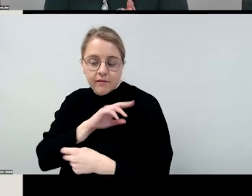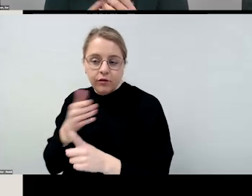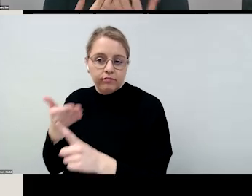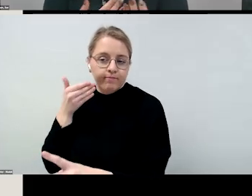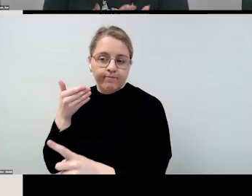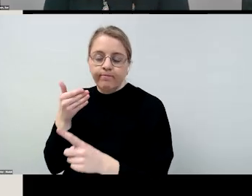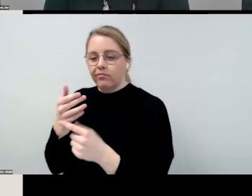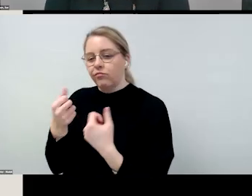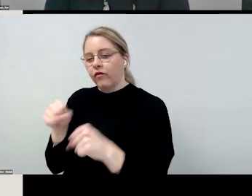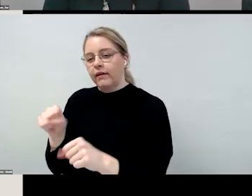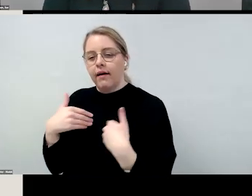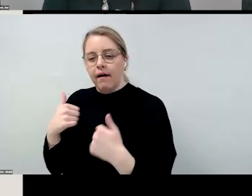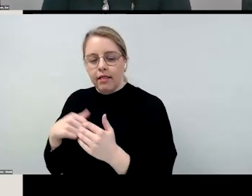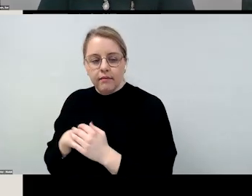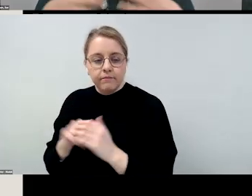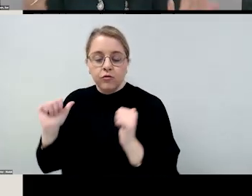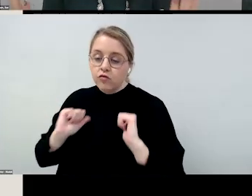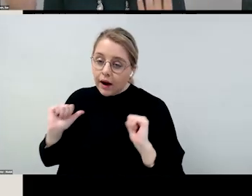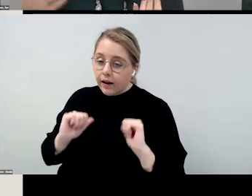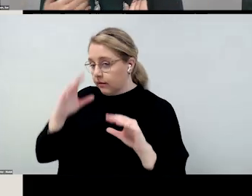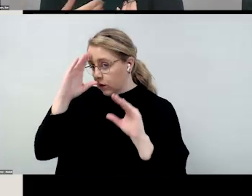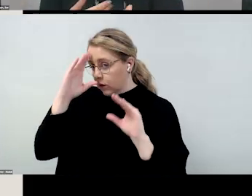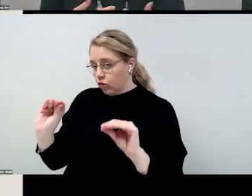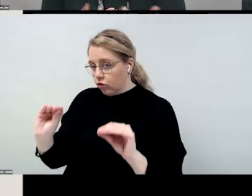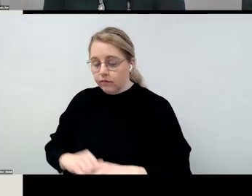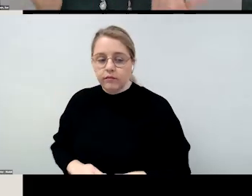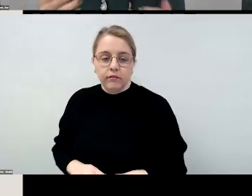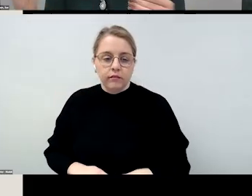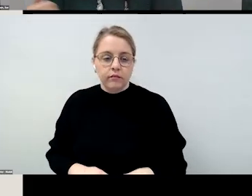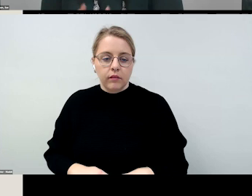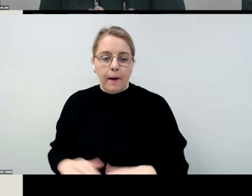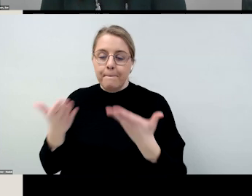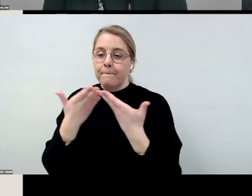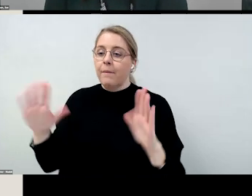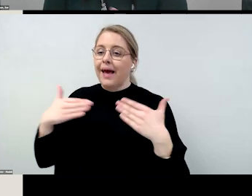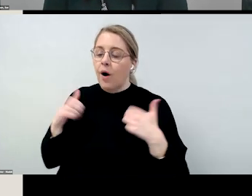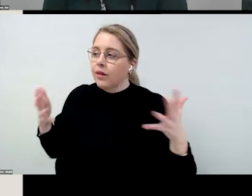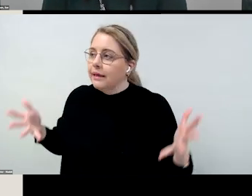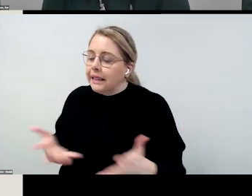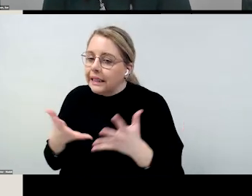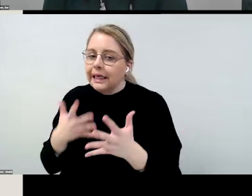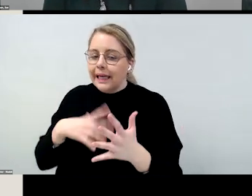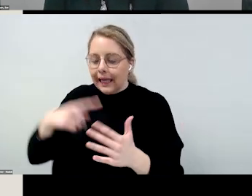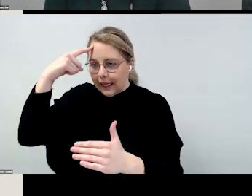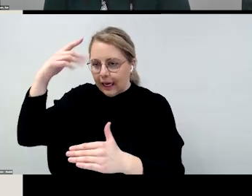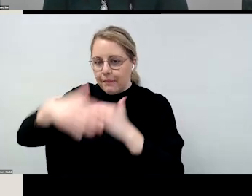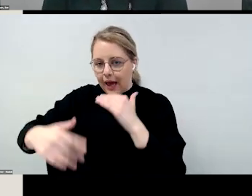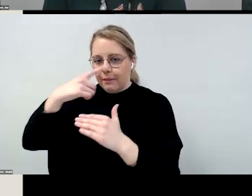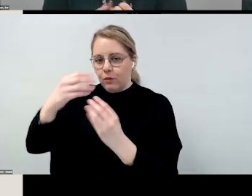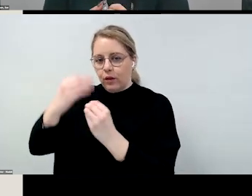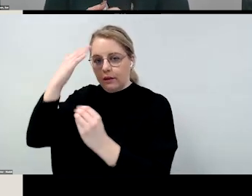is. We need training and education. And when we do public health promotion, we need to be thinking about people with intellectual disability as a